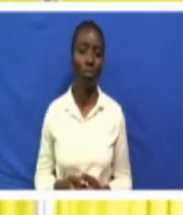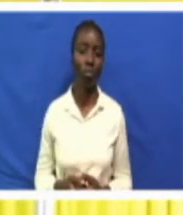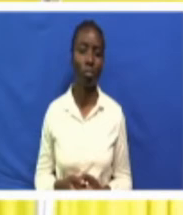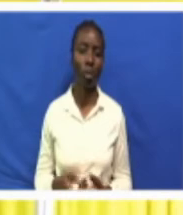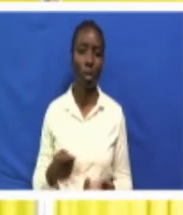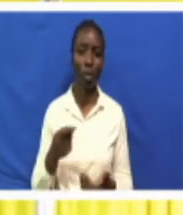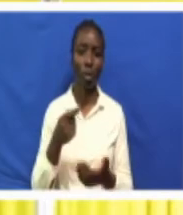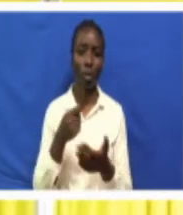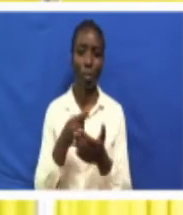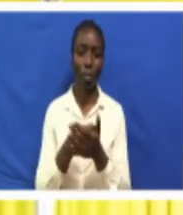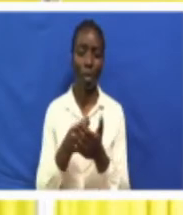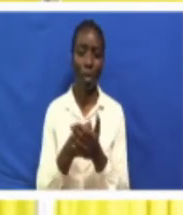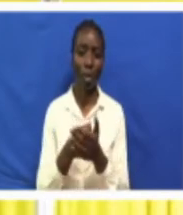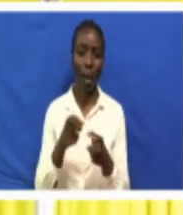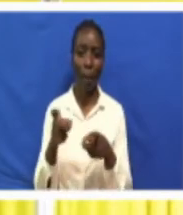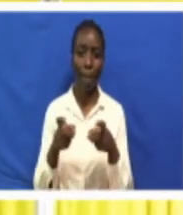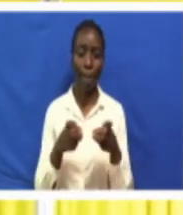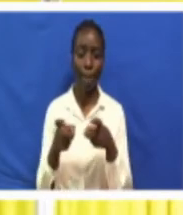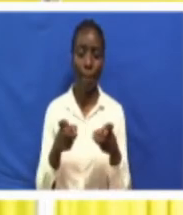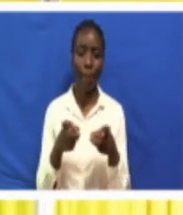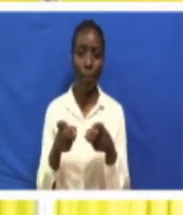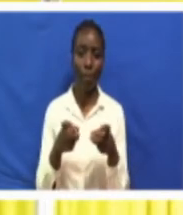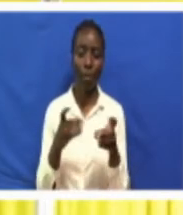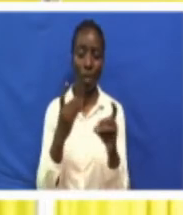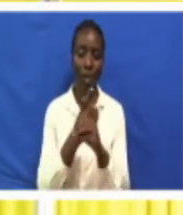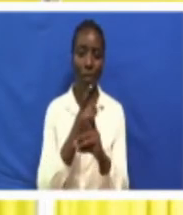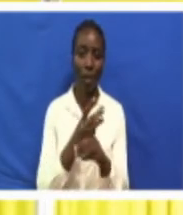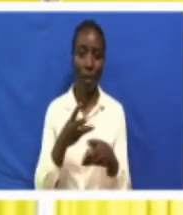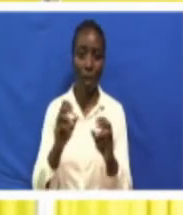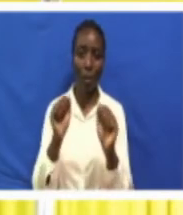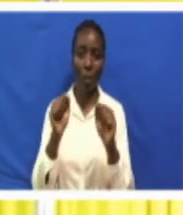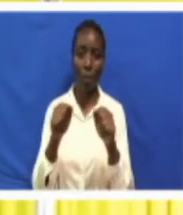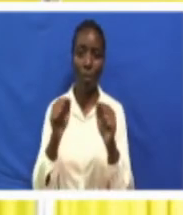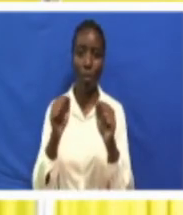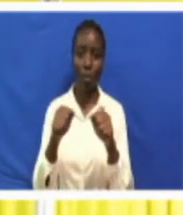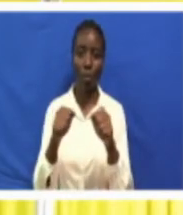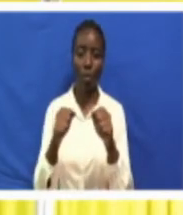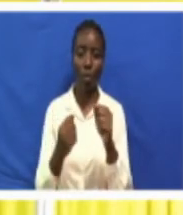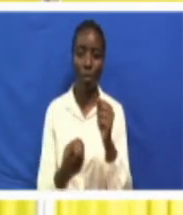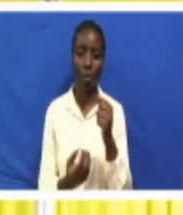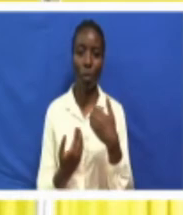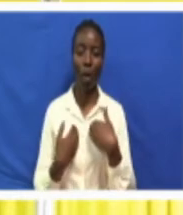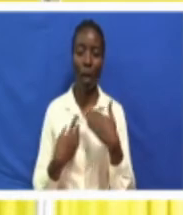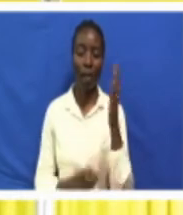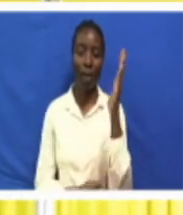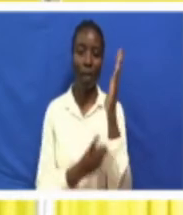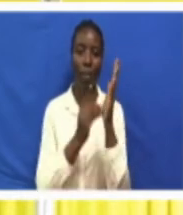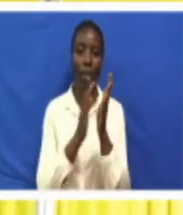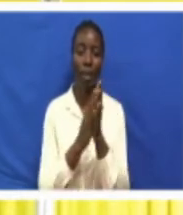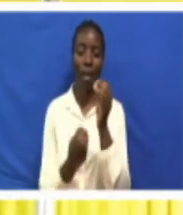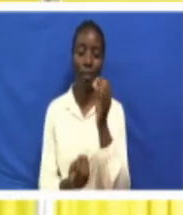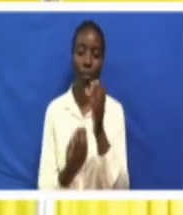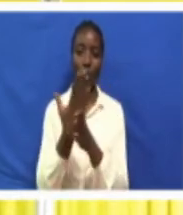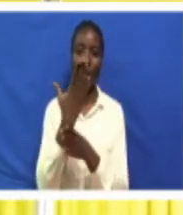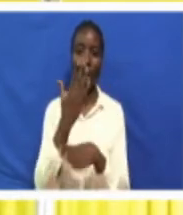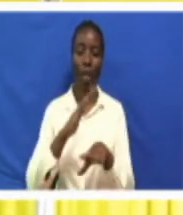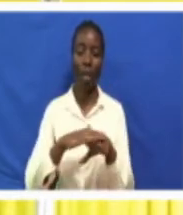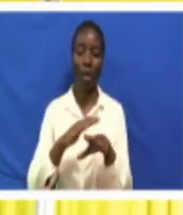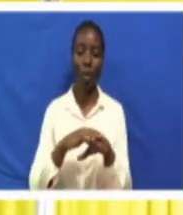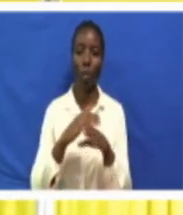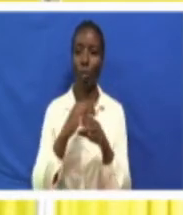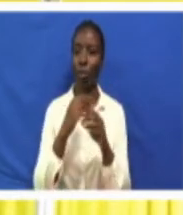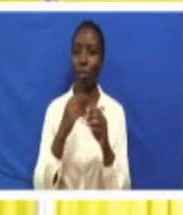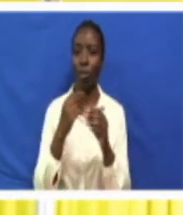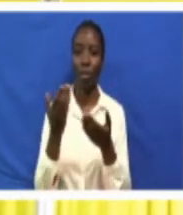investment in various portfolio to optimize on her growth and development and Quality Service delivery